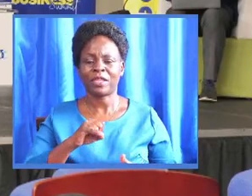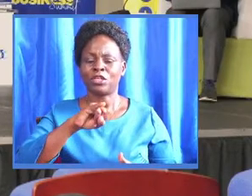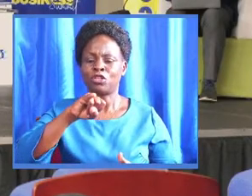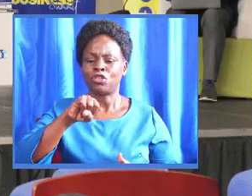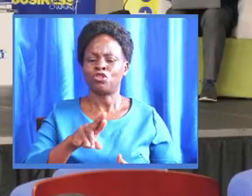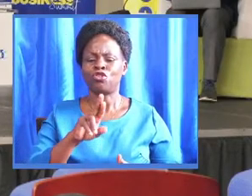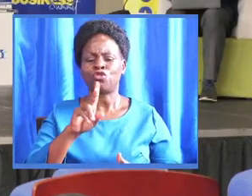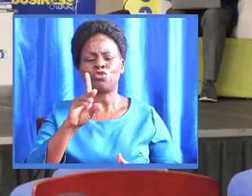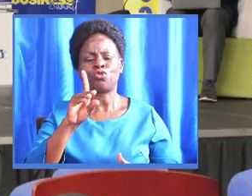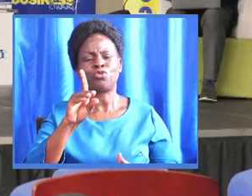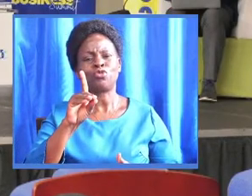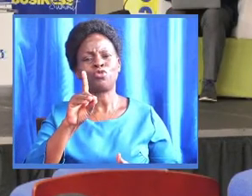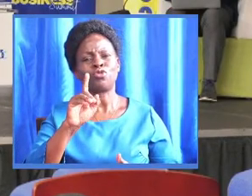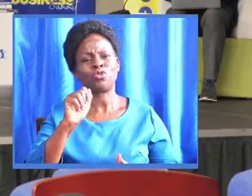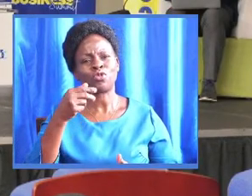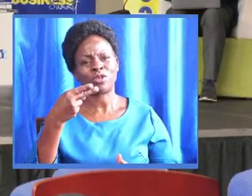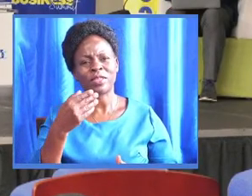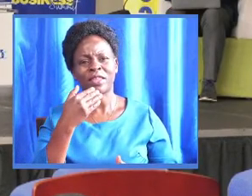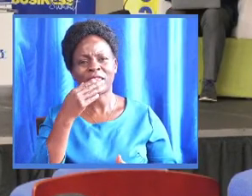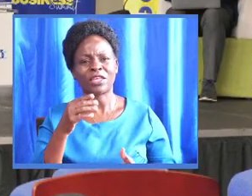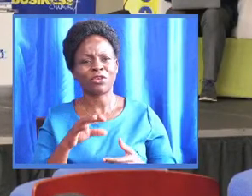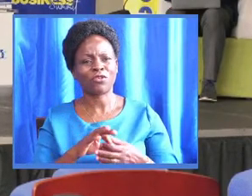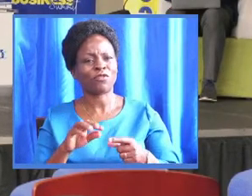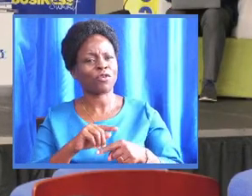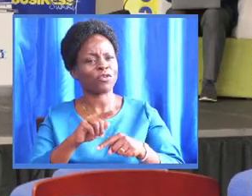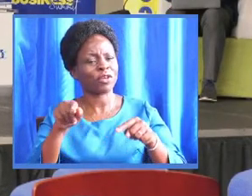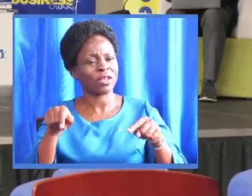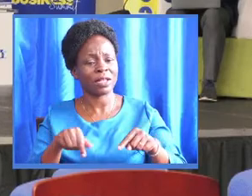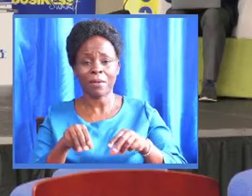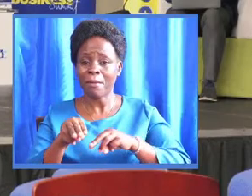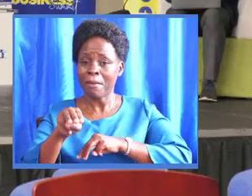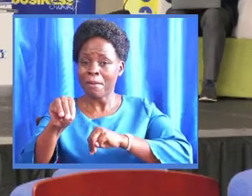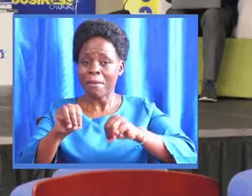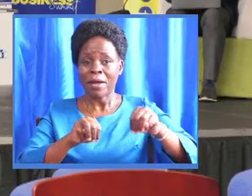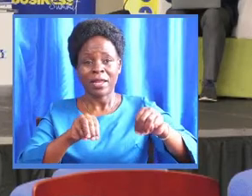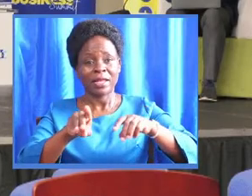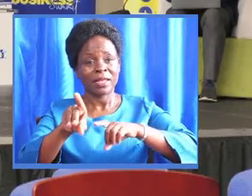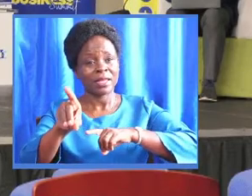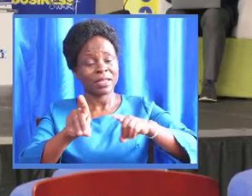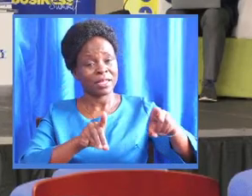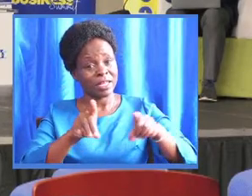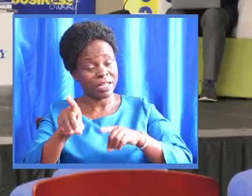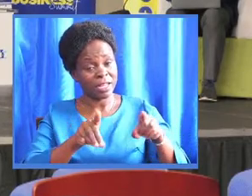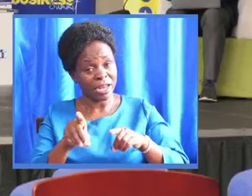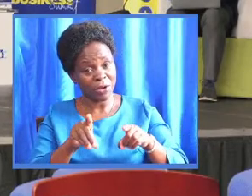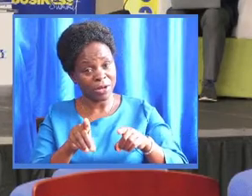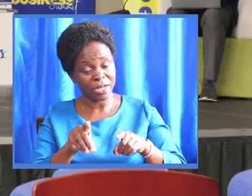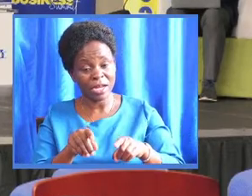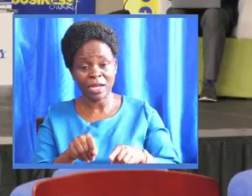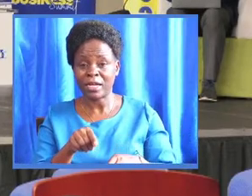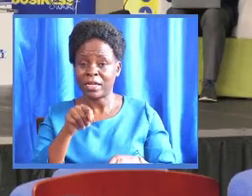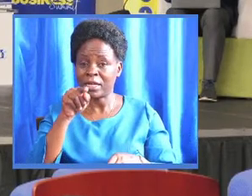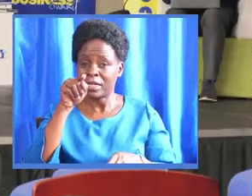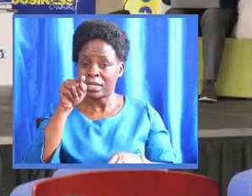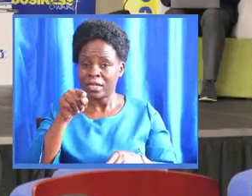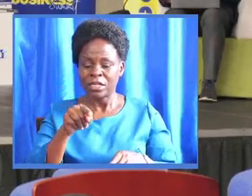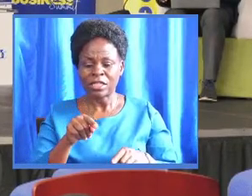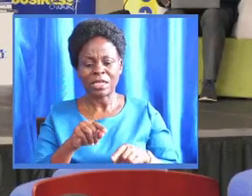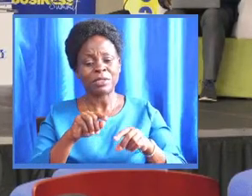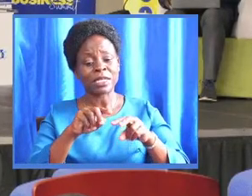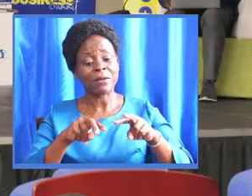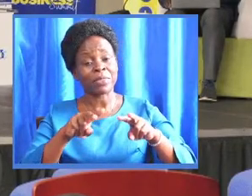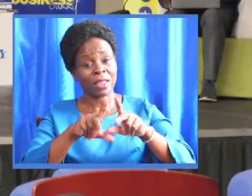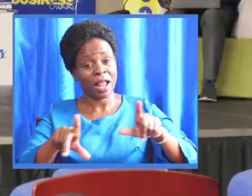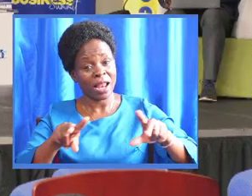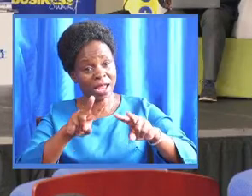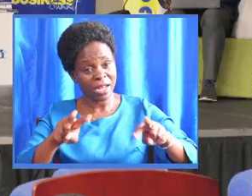Rugasira. Thank you for joining us as well. She's the Managing Director, Knight Frank. She's a chartered surveyor